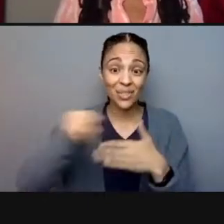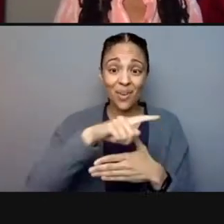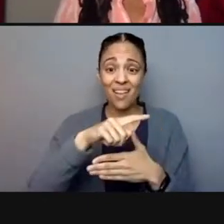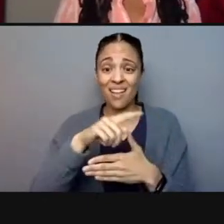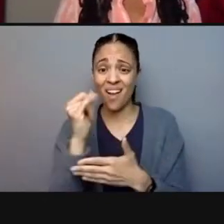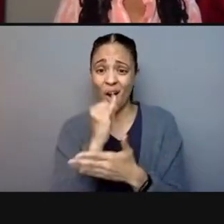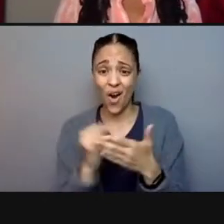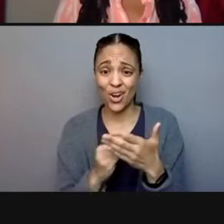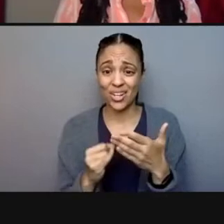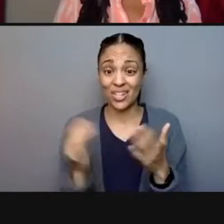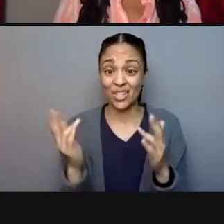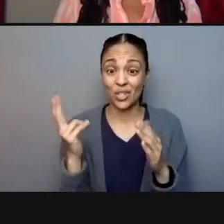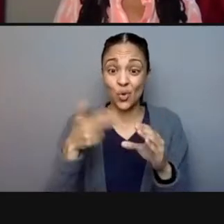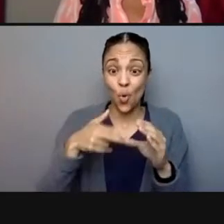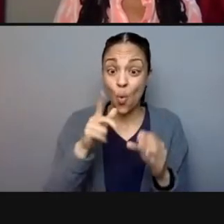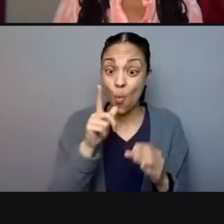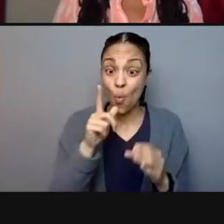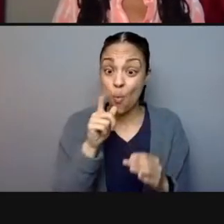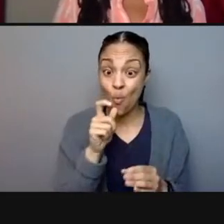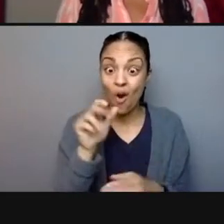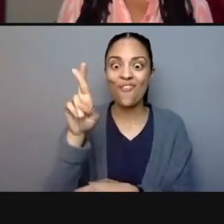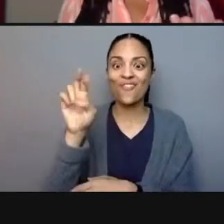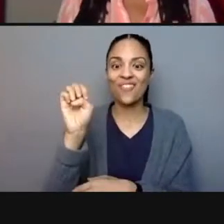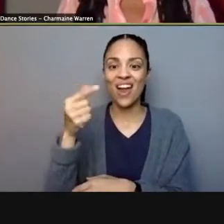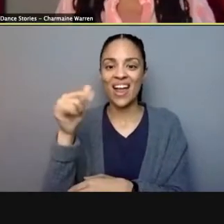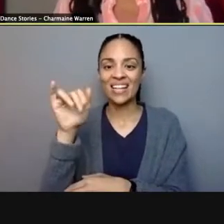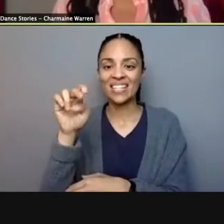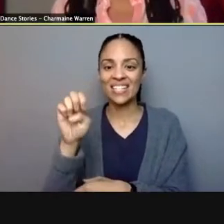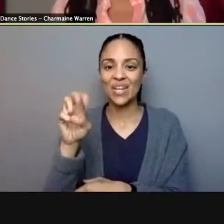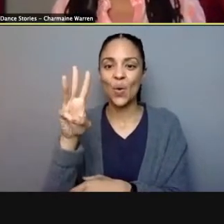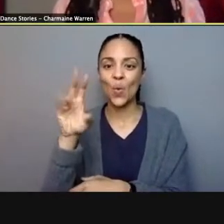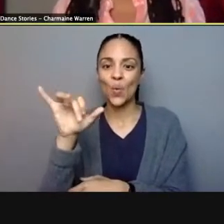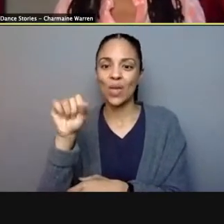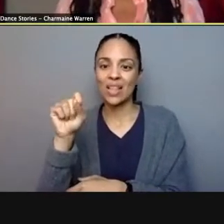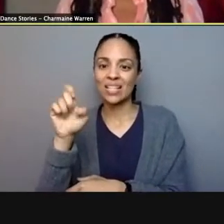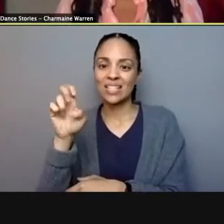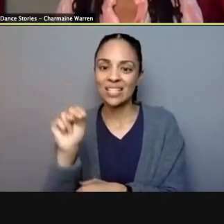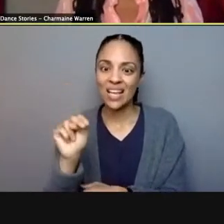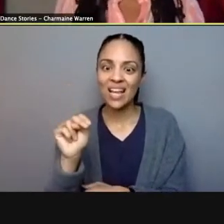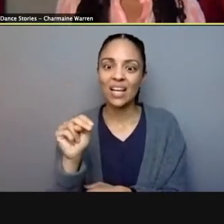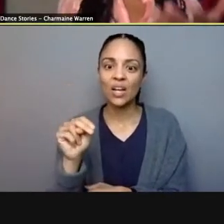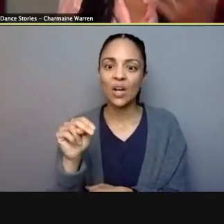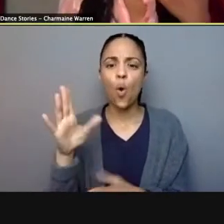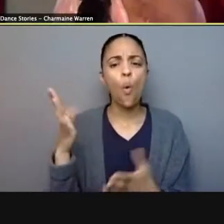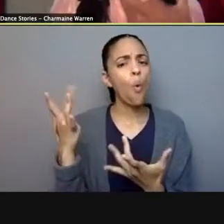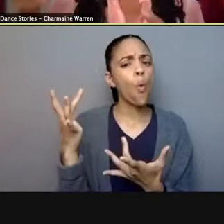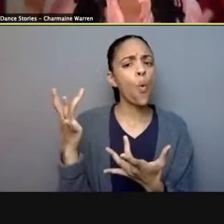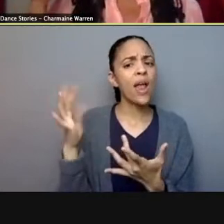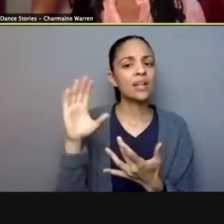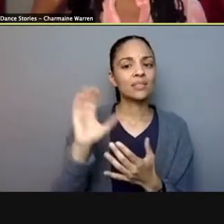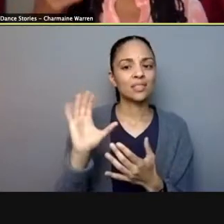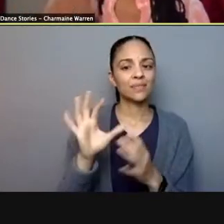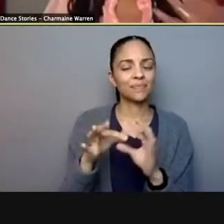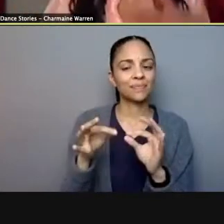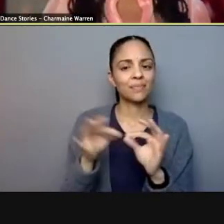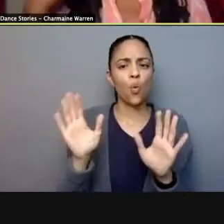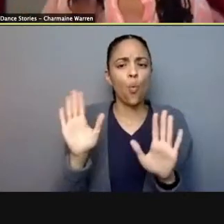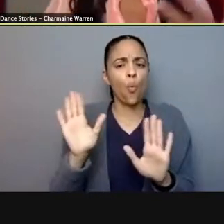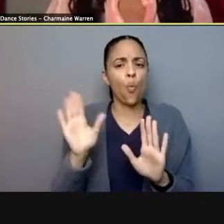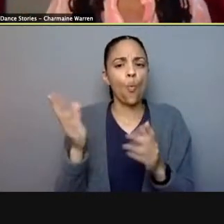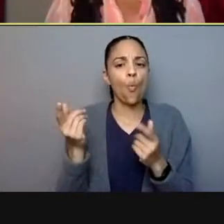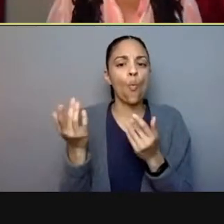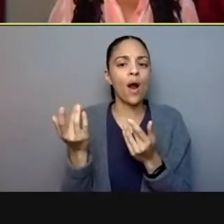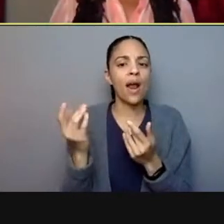and Fauna Frazier. Oh, next week. No, next week is not Reggie and Fauna. Next week is Fauna and